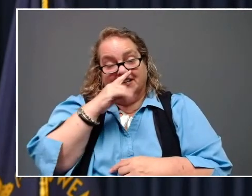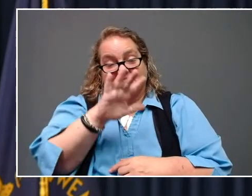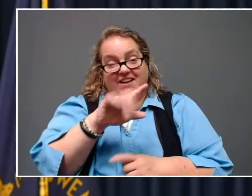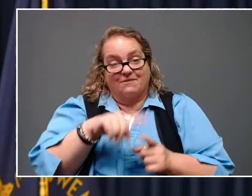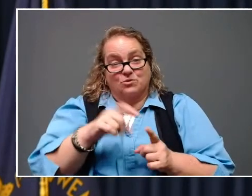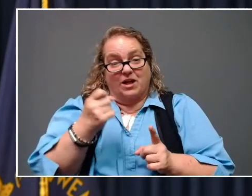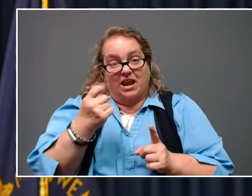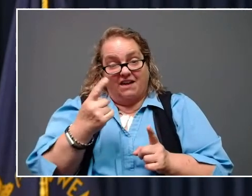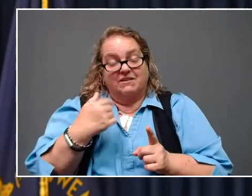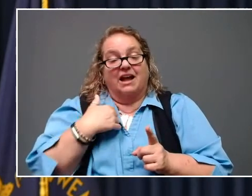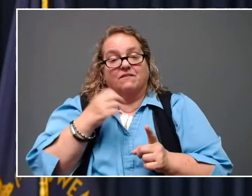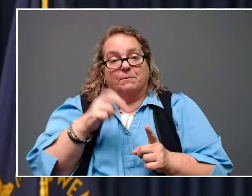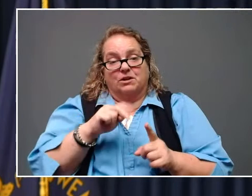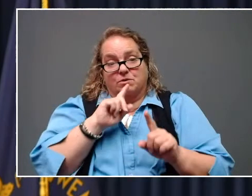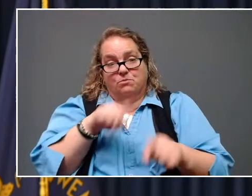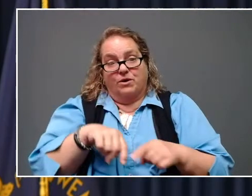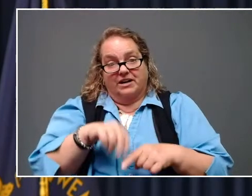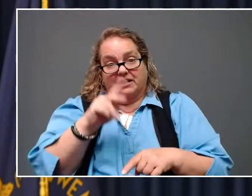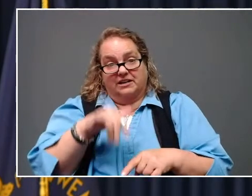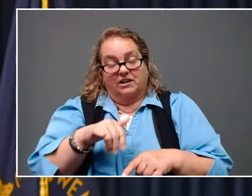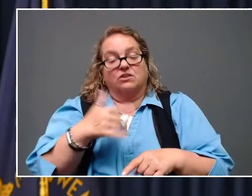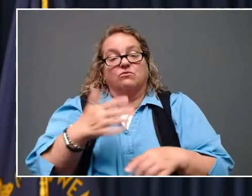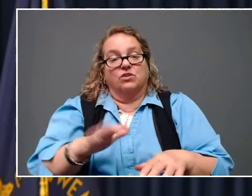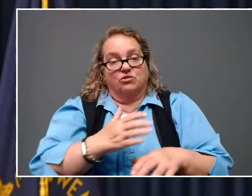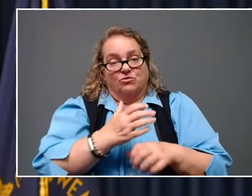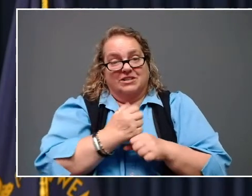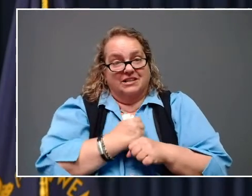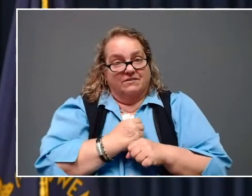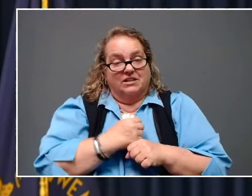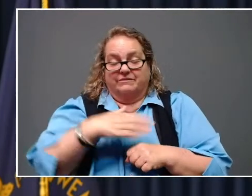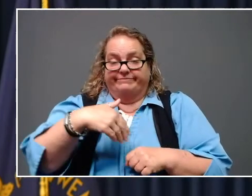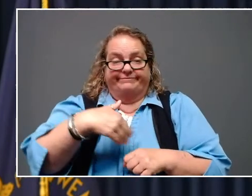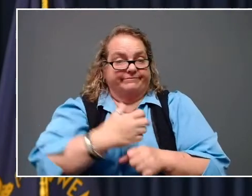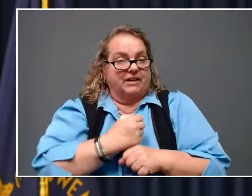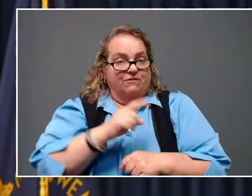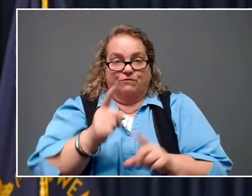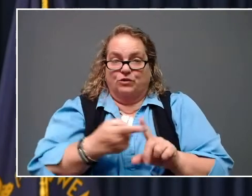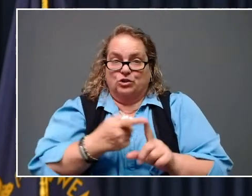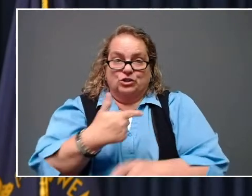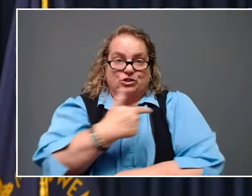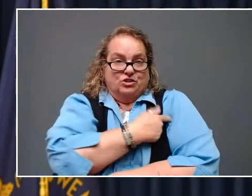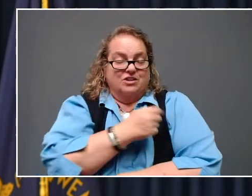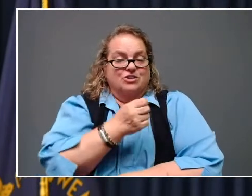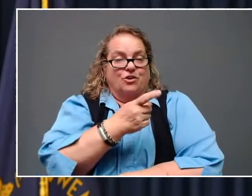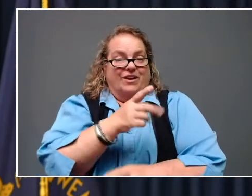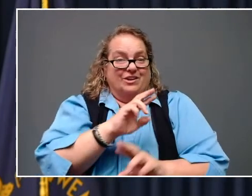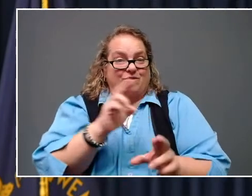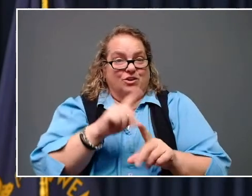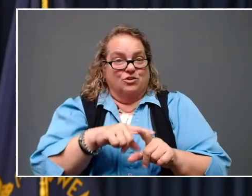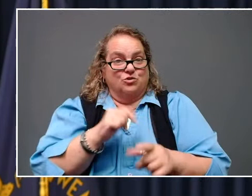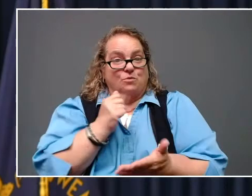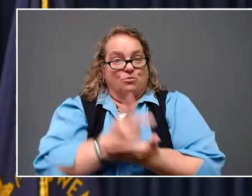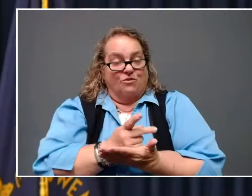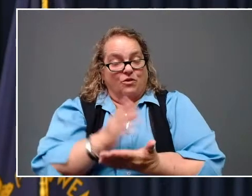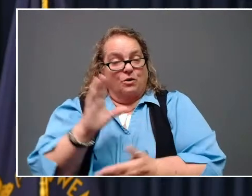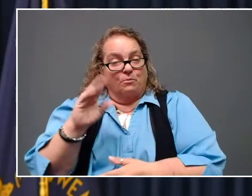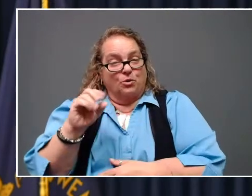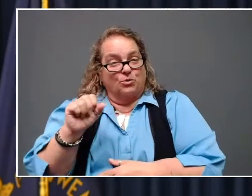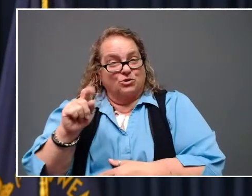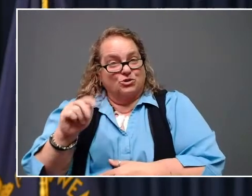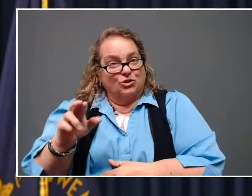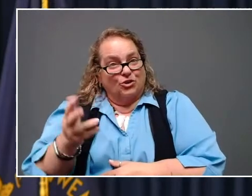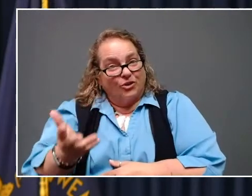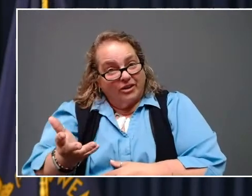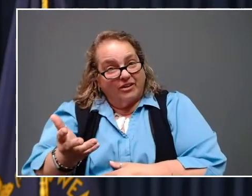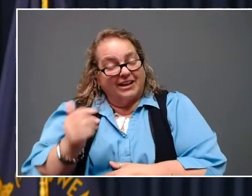been reported in Kentucky to have gotten even just the first shot. And so they're getting ready to approve this booster. Can you just